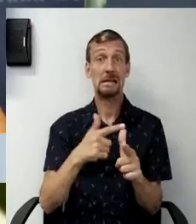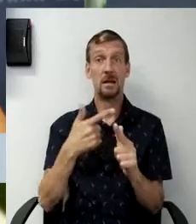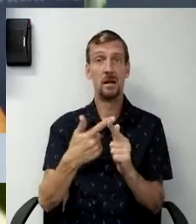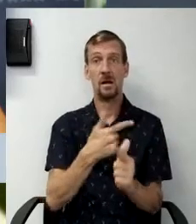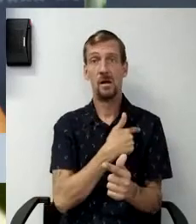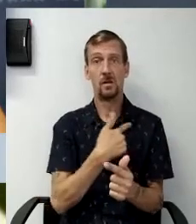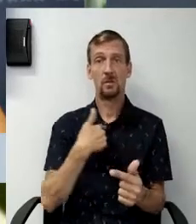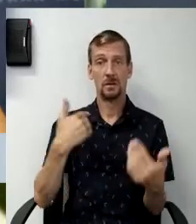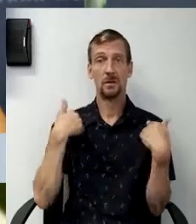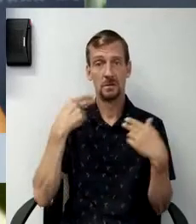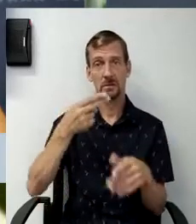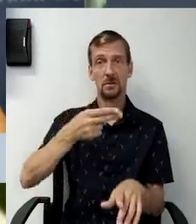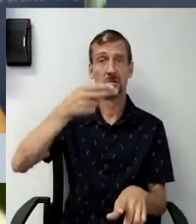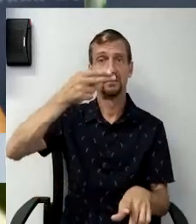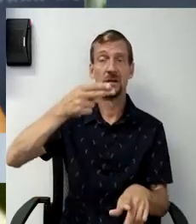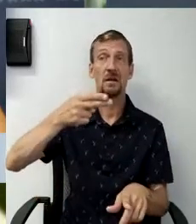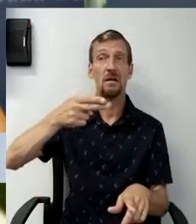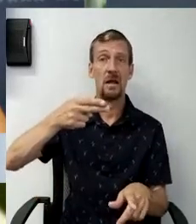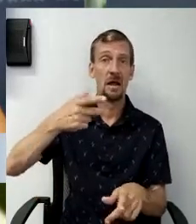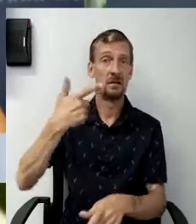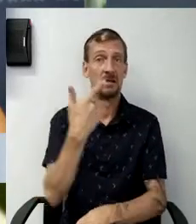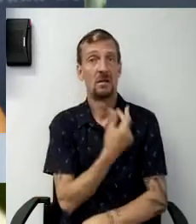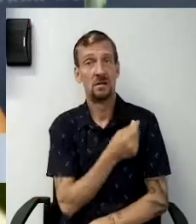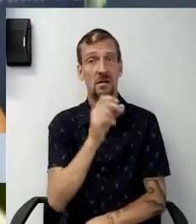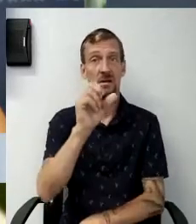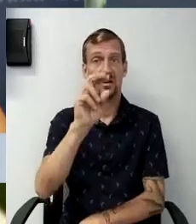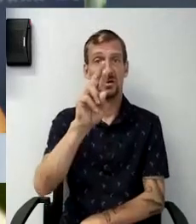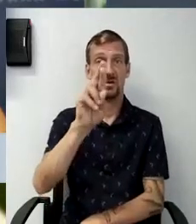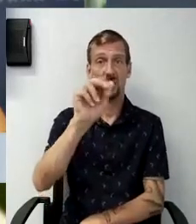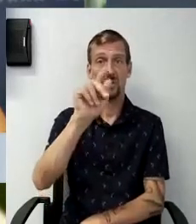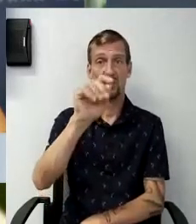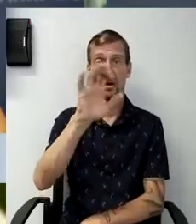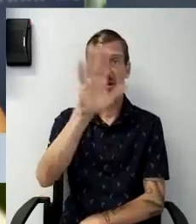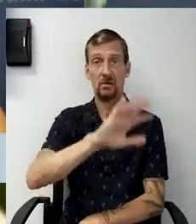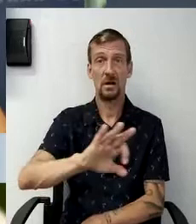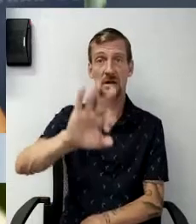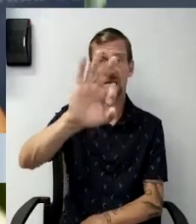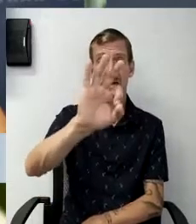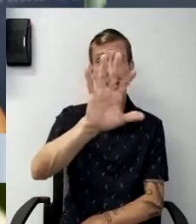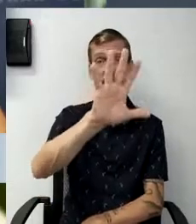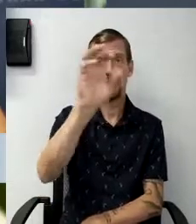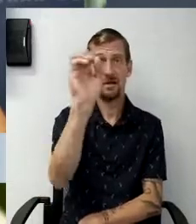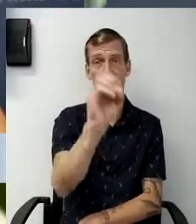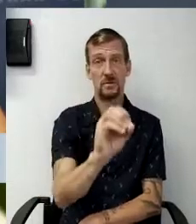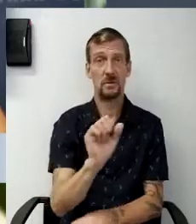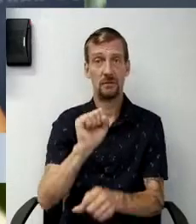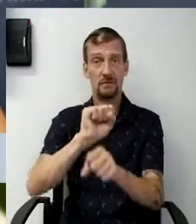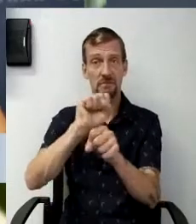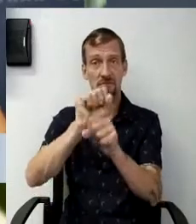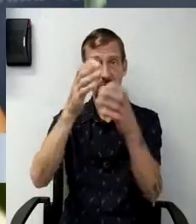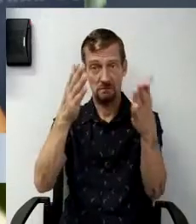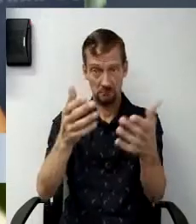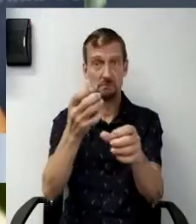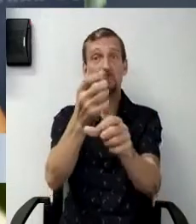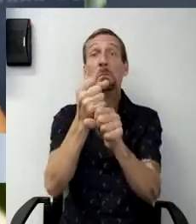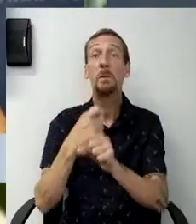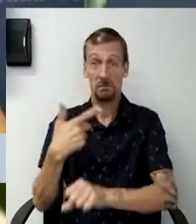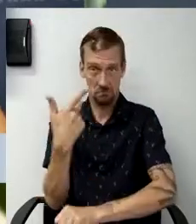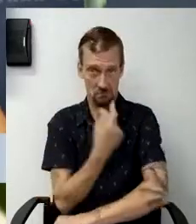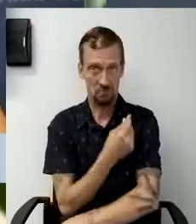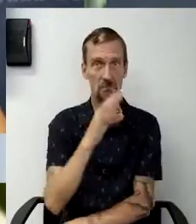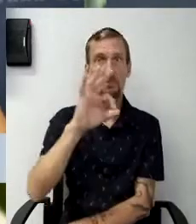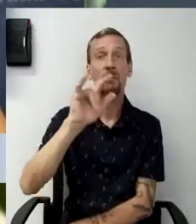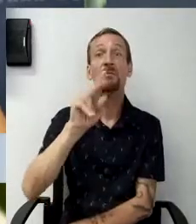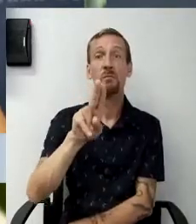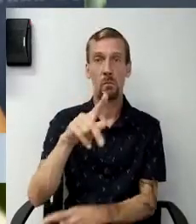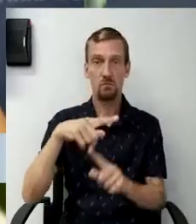a very, very high vaccination rate. Roughly 95% of our employees do get vaccinated, but